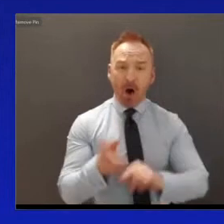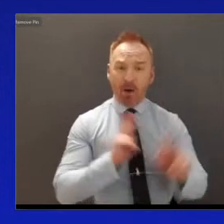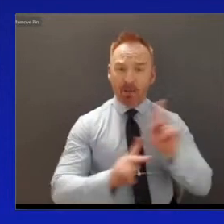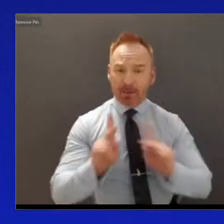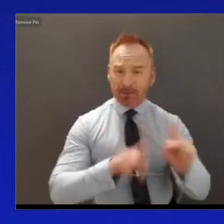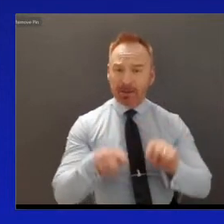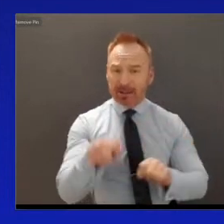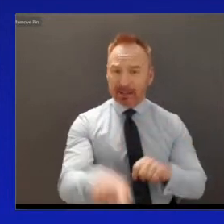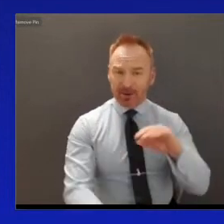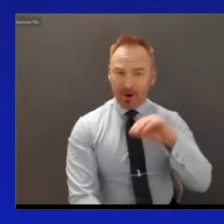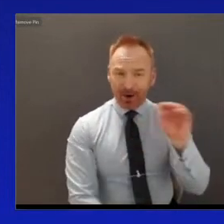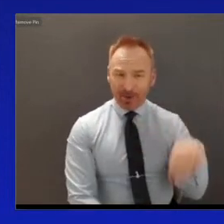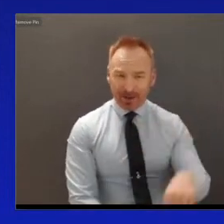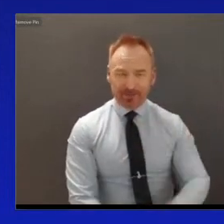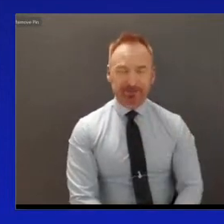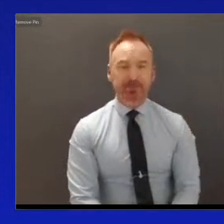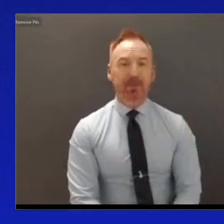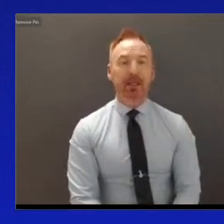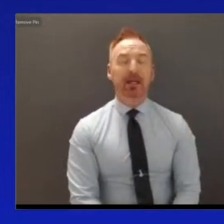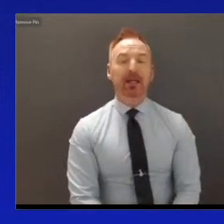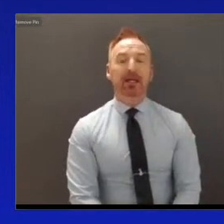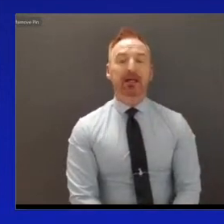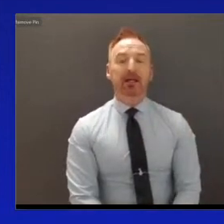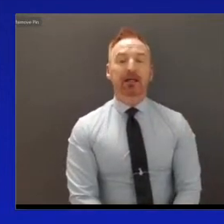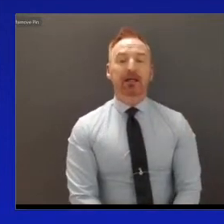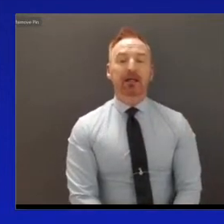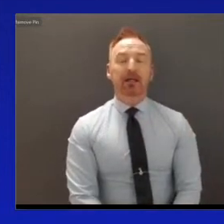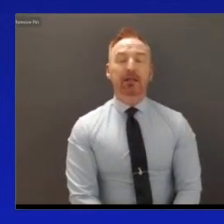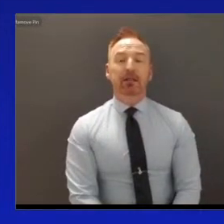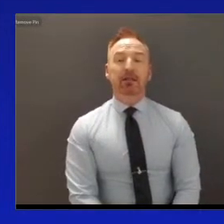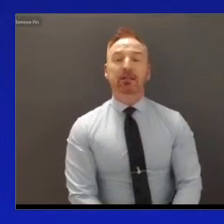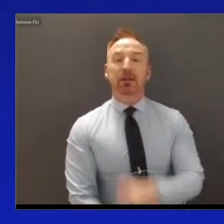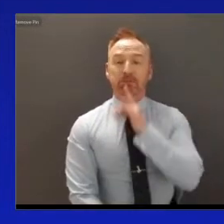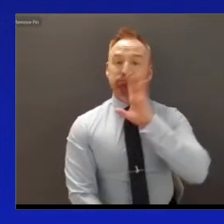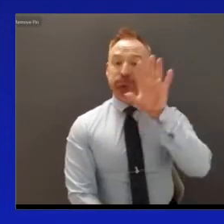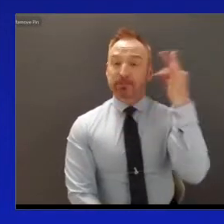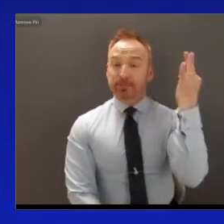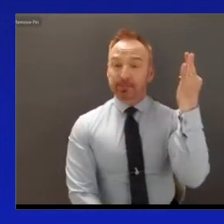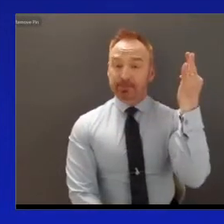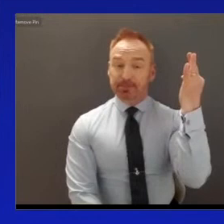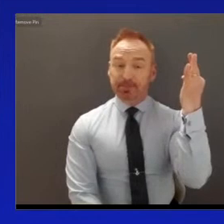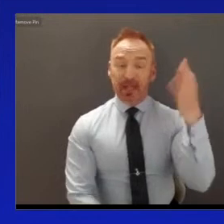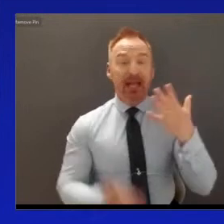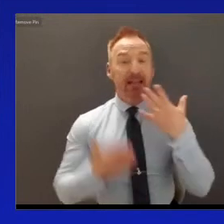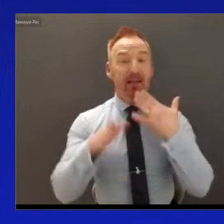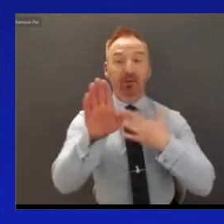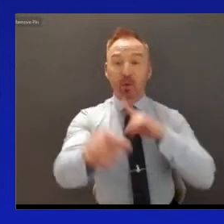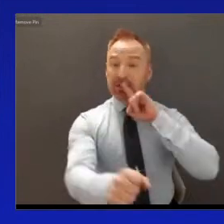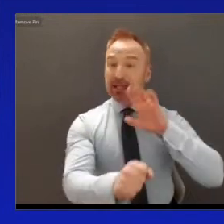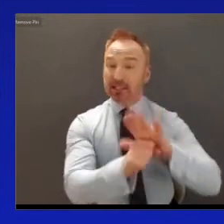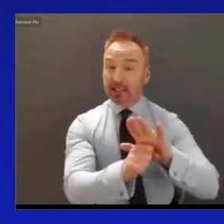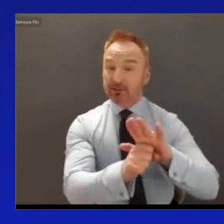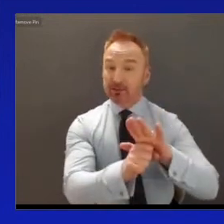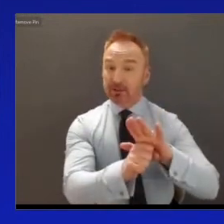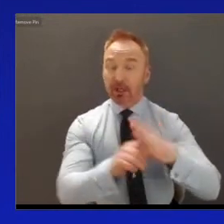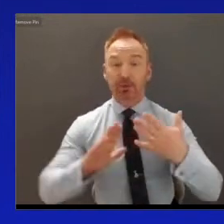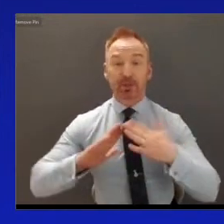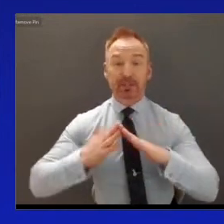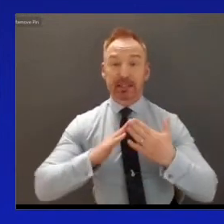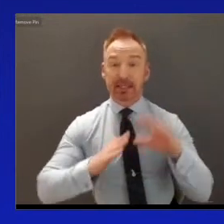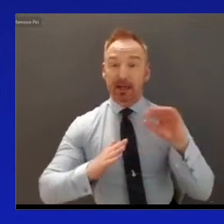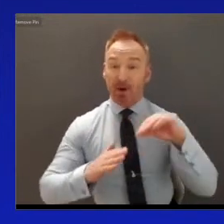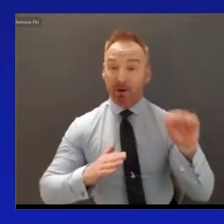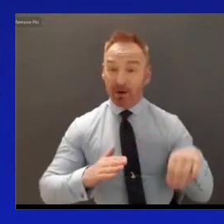à son équipe pour leur travail acharné et leur dévouement envers notre ville. Sommes-nous préoccupés de ne